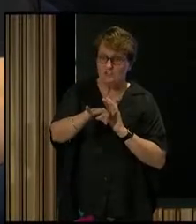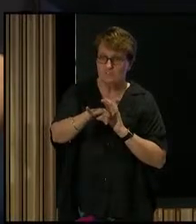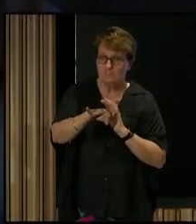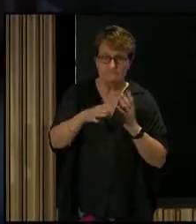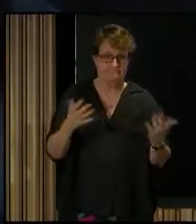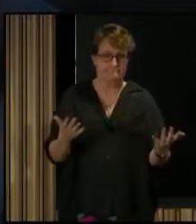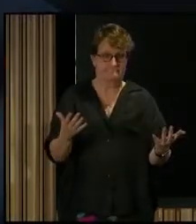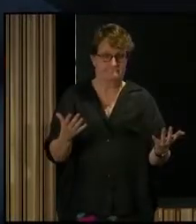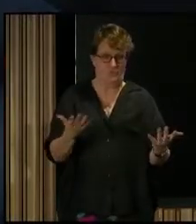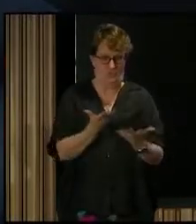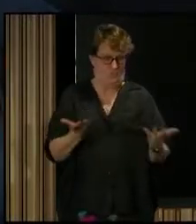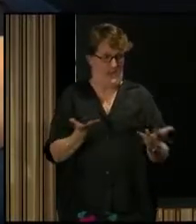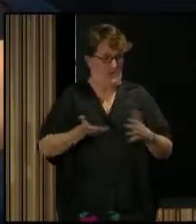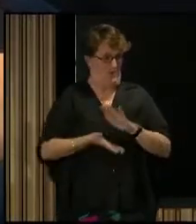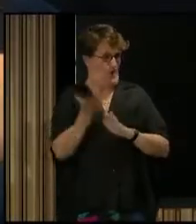but where is this ship going?